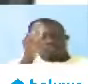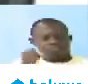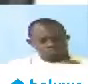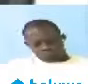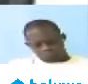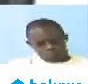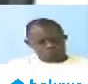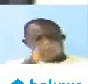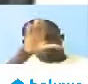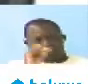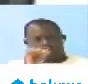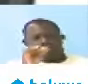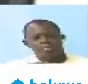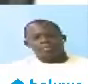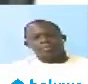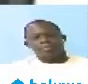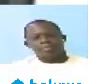cover. I go